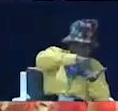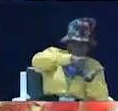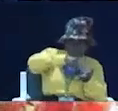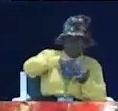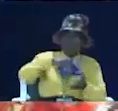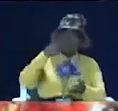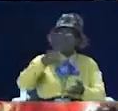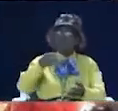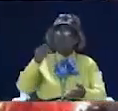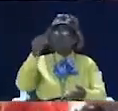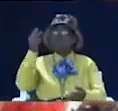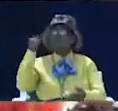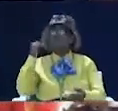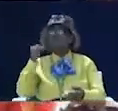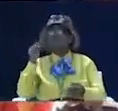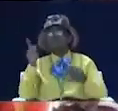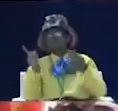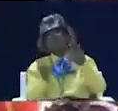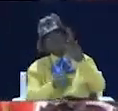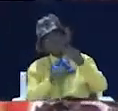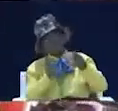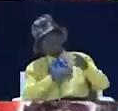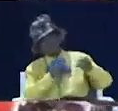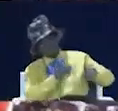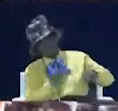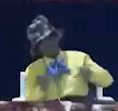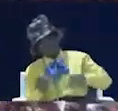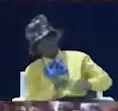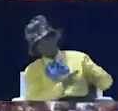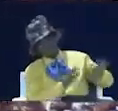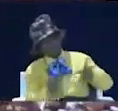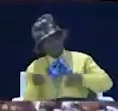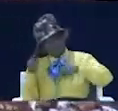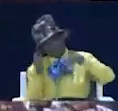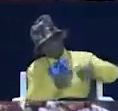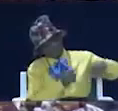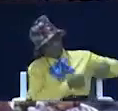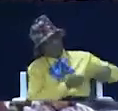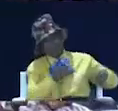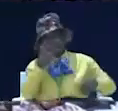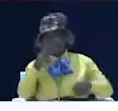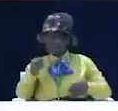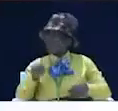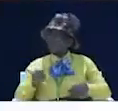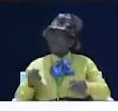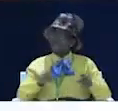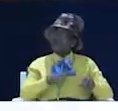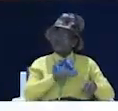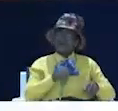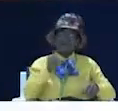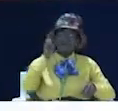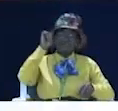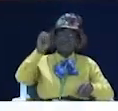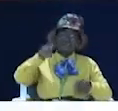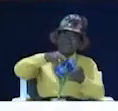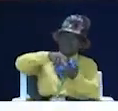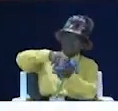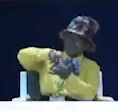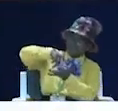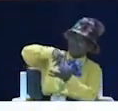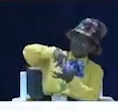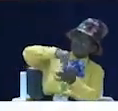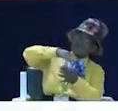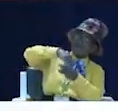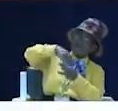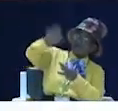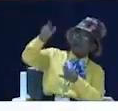Which music was he hearing? And he danced away from them, danced